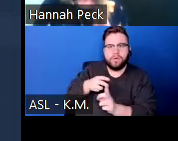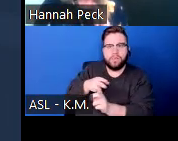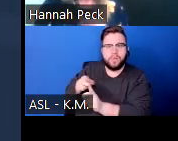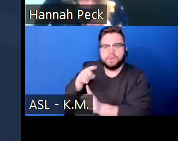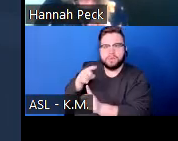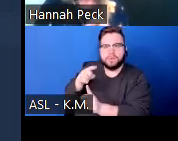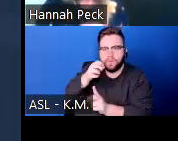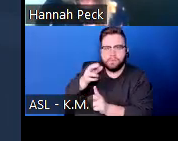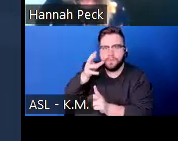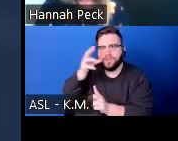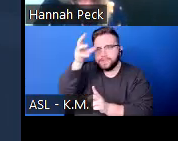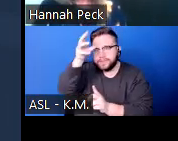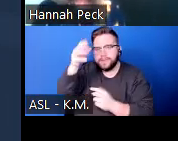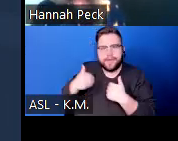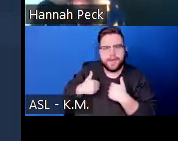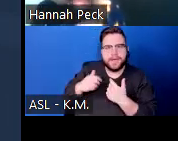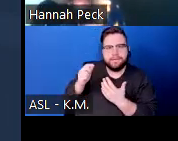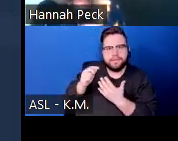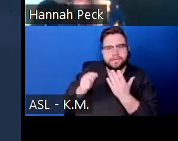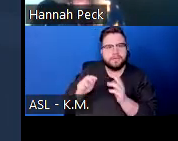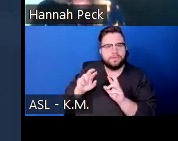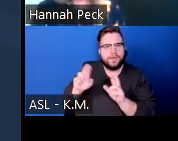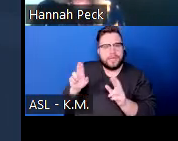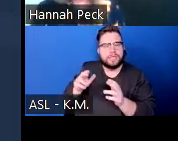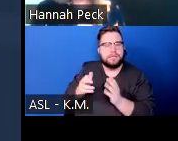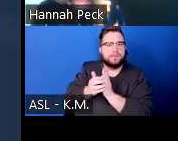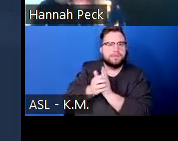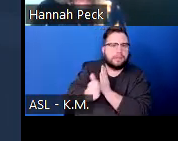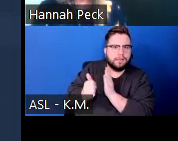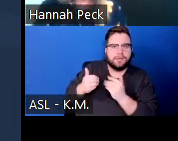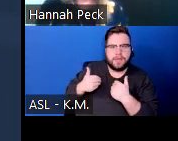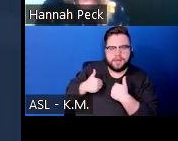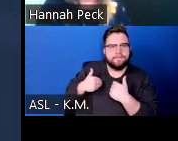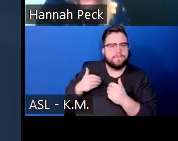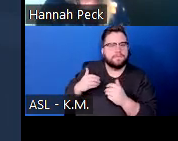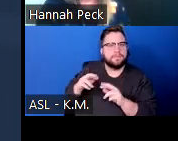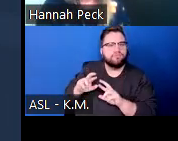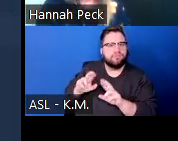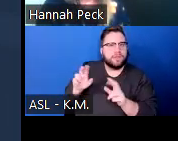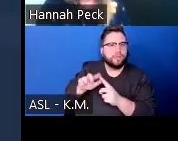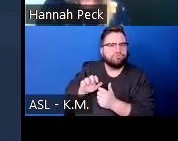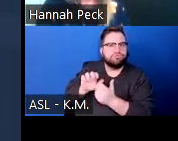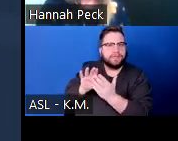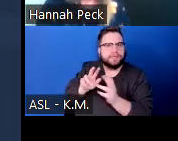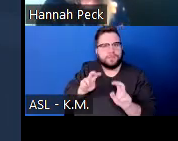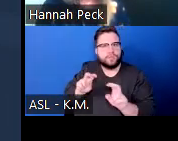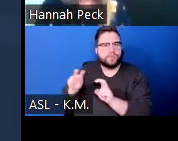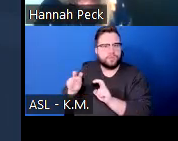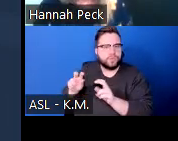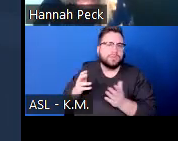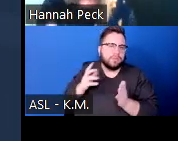feel throughout the day. So I start with what the actual problem is that you want to address. So in this